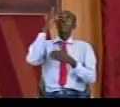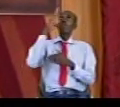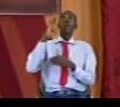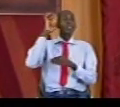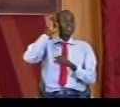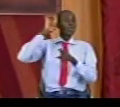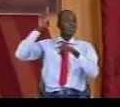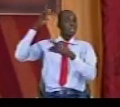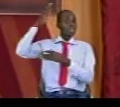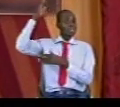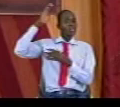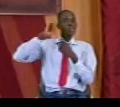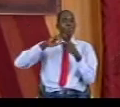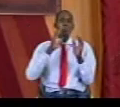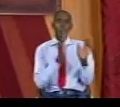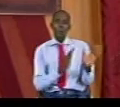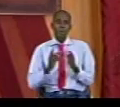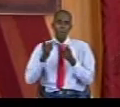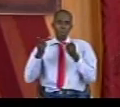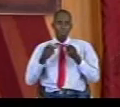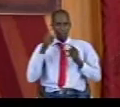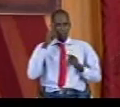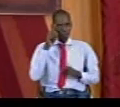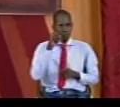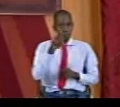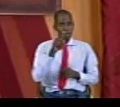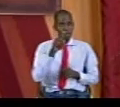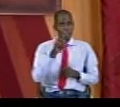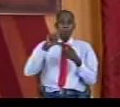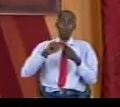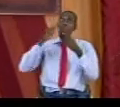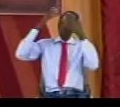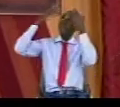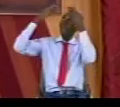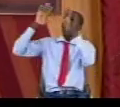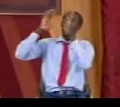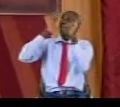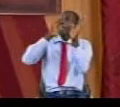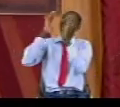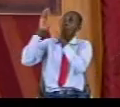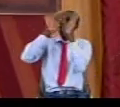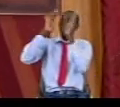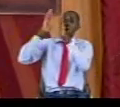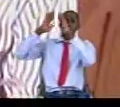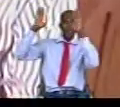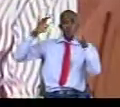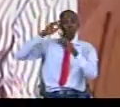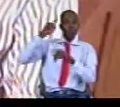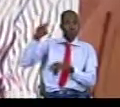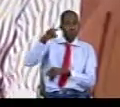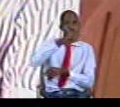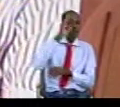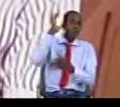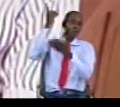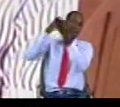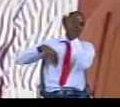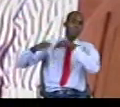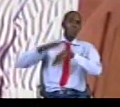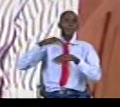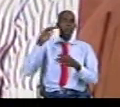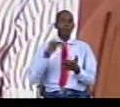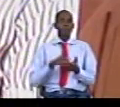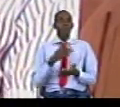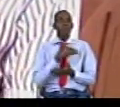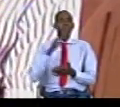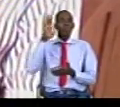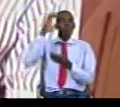a place for you. And when he has gone, and when he has finished preparing the place for you, he will come again. And he will come for